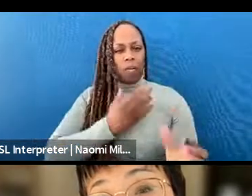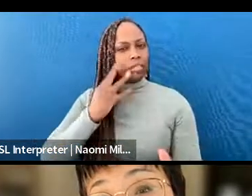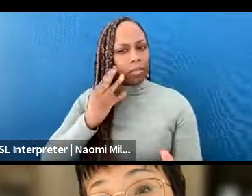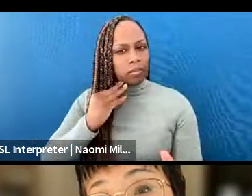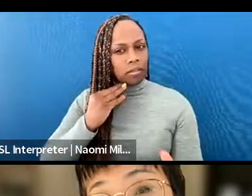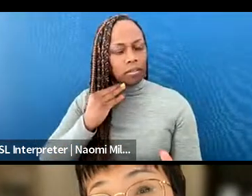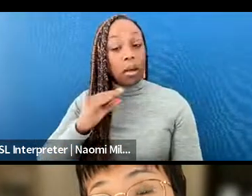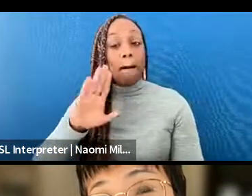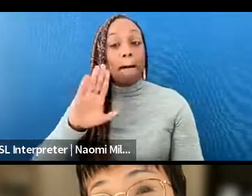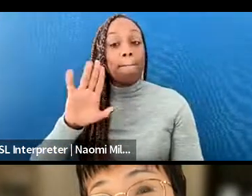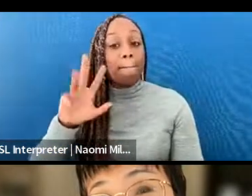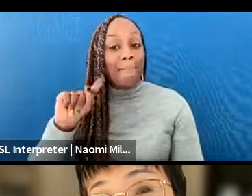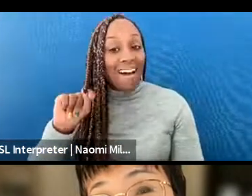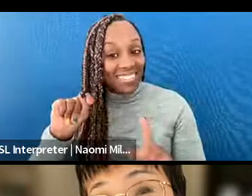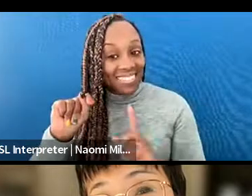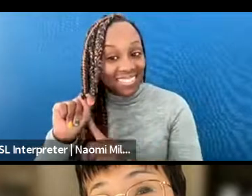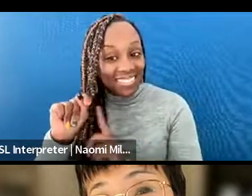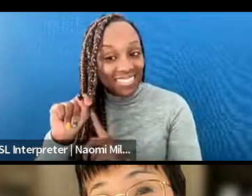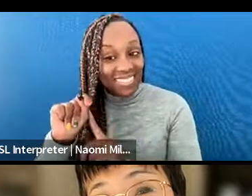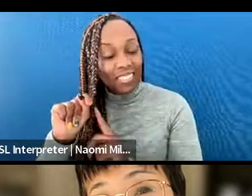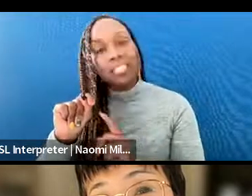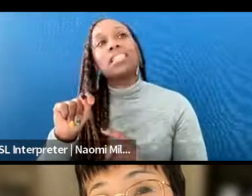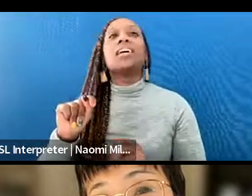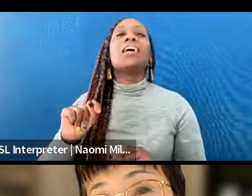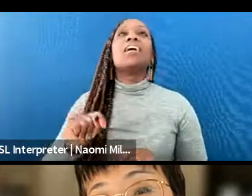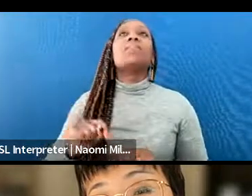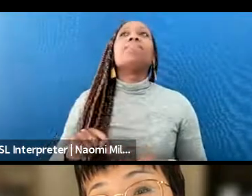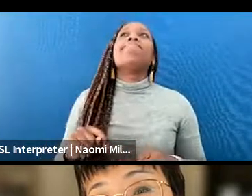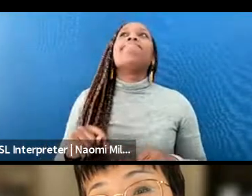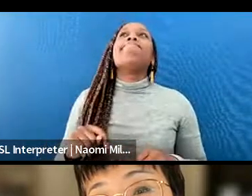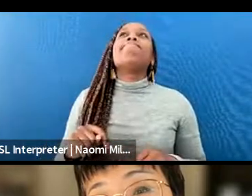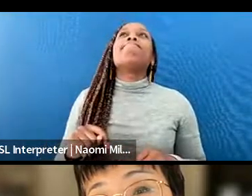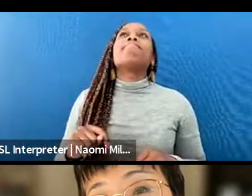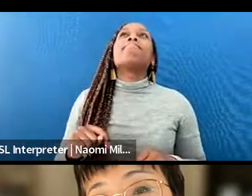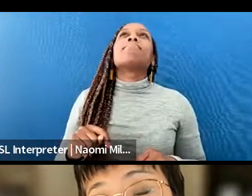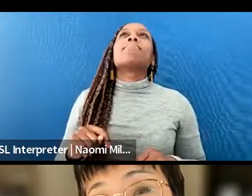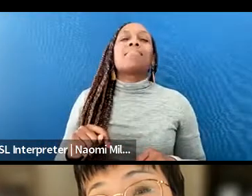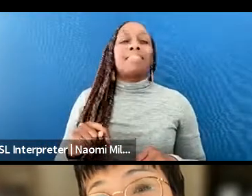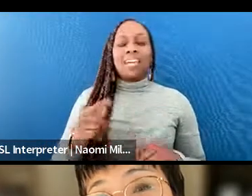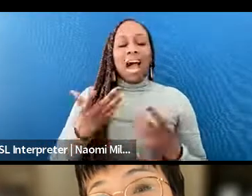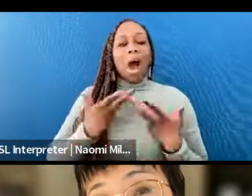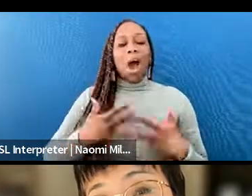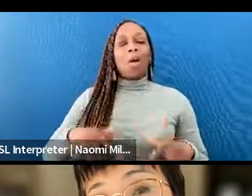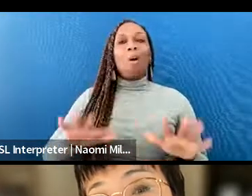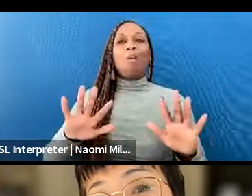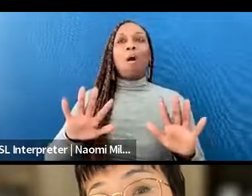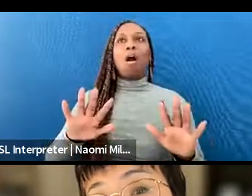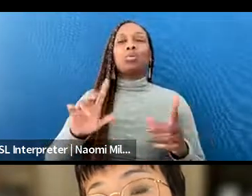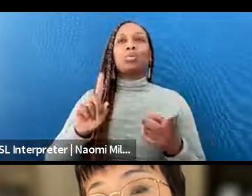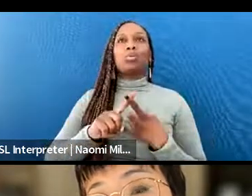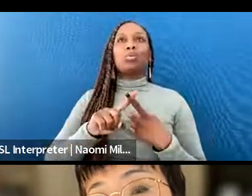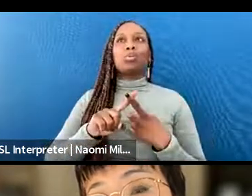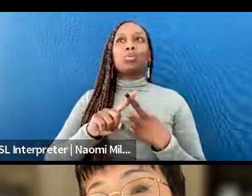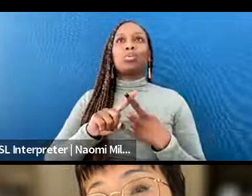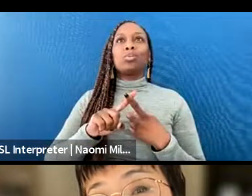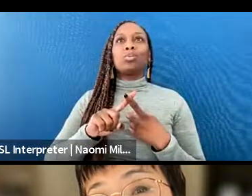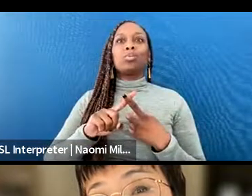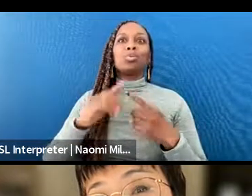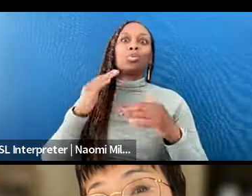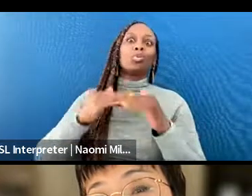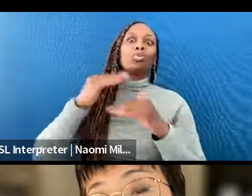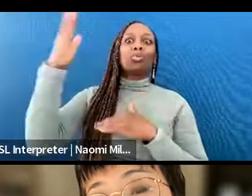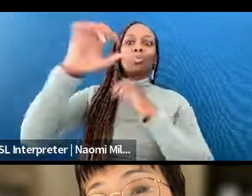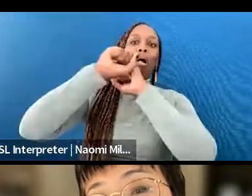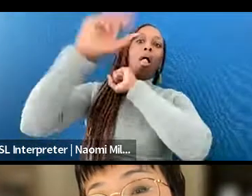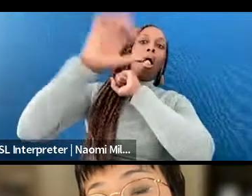big but, right? I don't want to oversell that, because I think that there can be a lot of